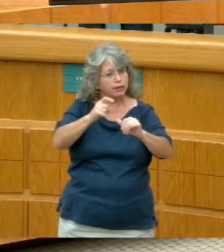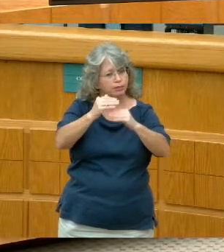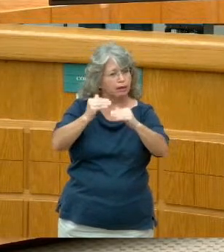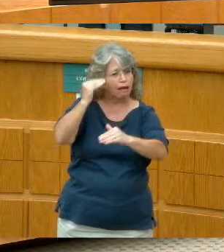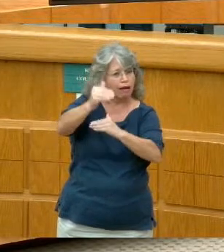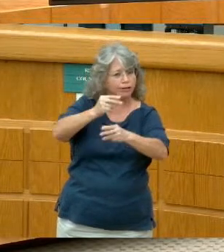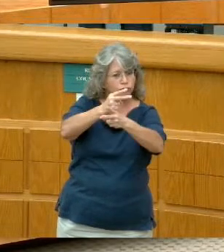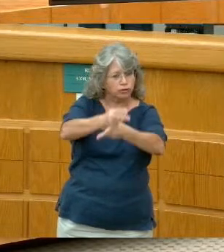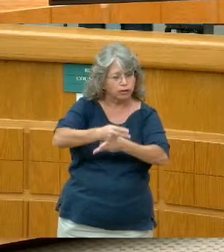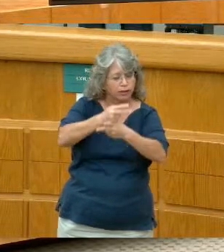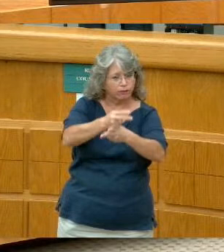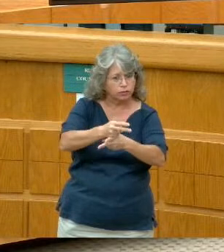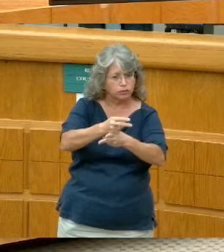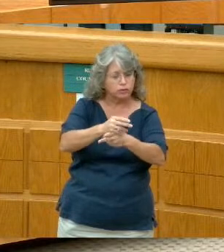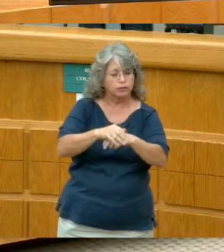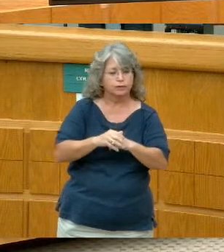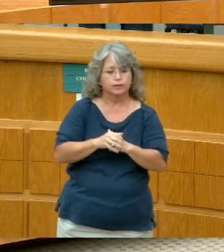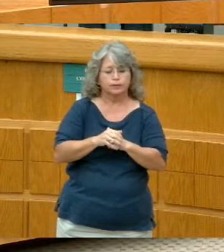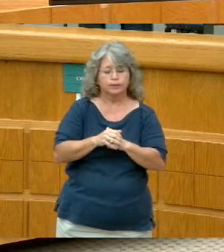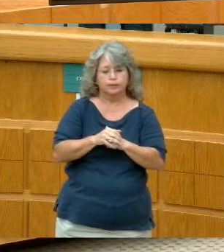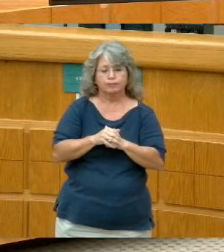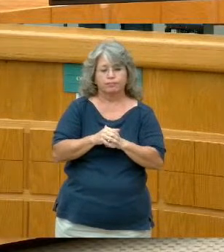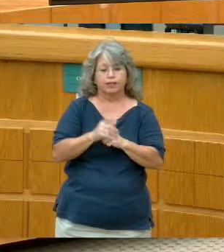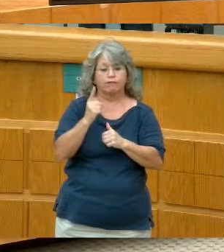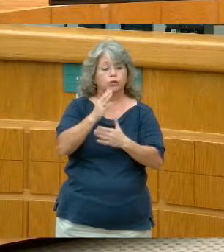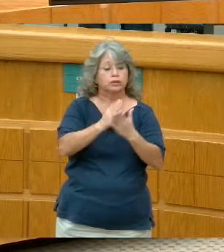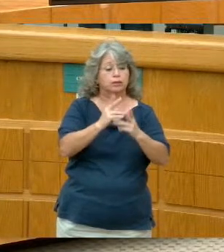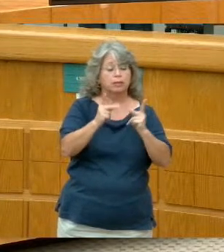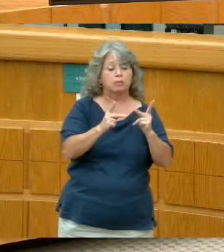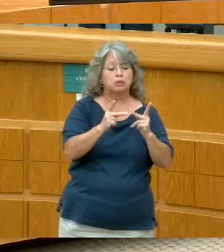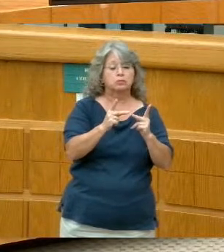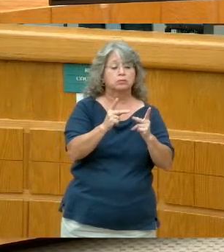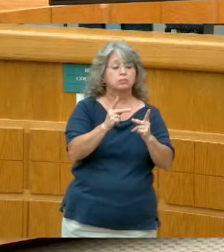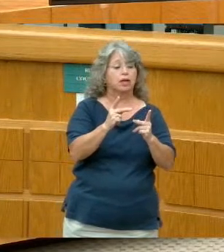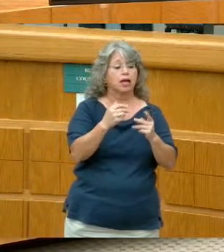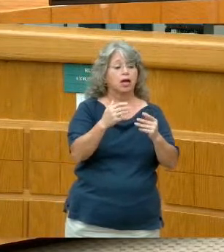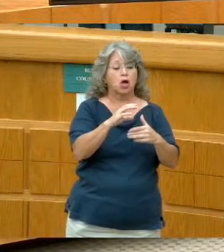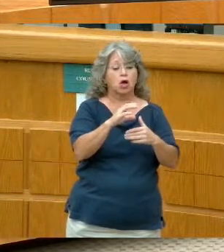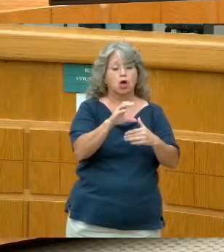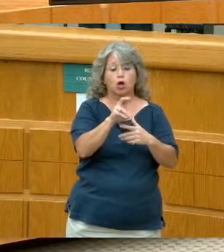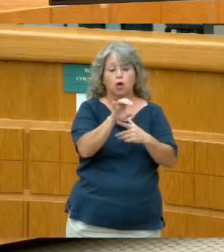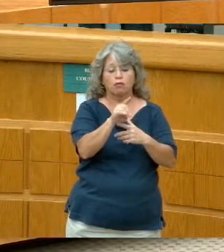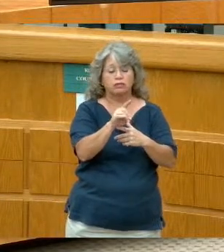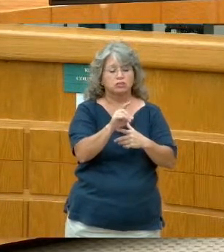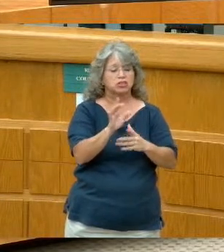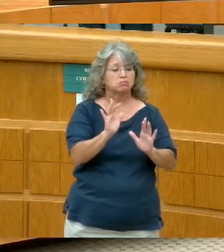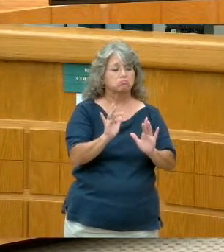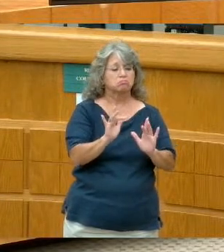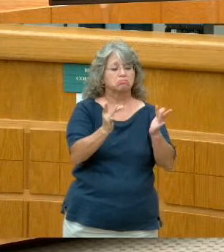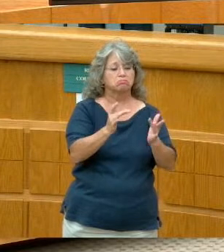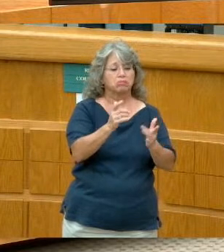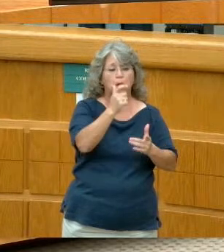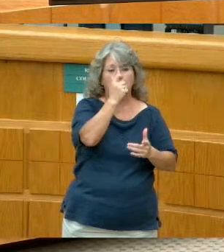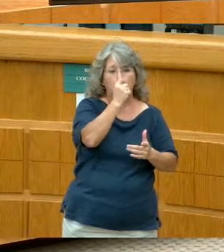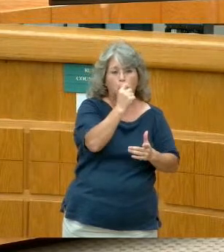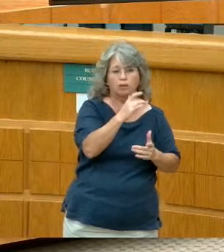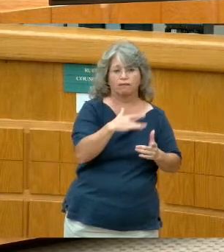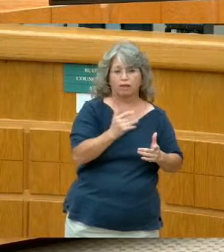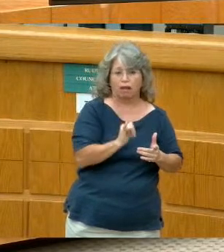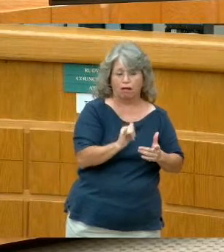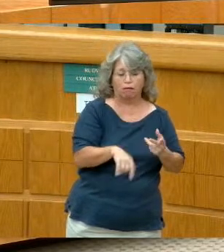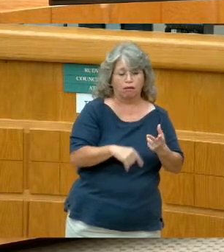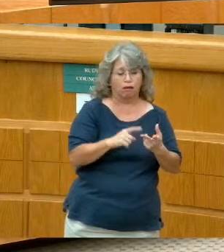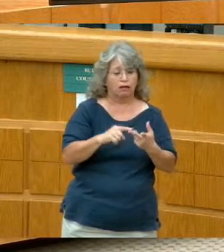vigilant. For some, we've already talked about it, COVID can just be like a mild cold, and for others, it's such a